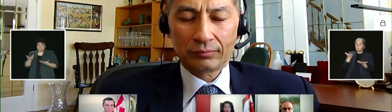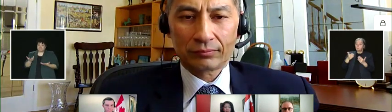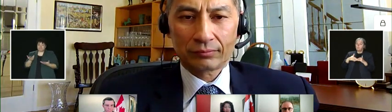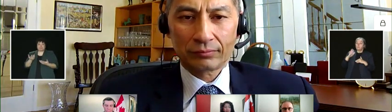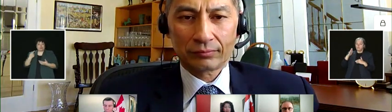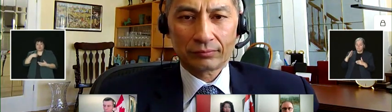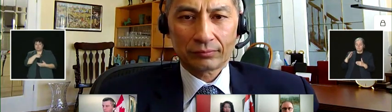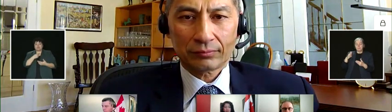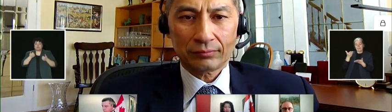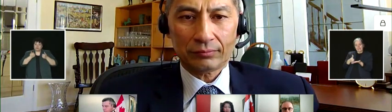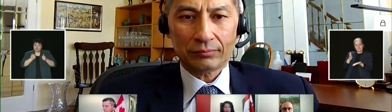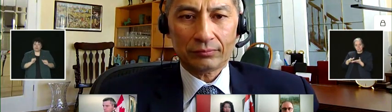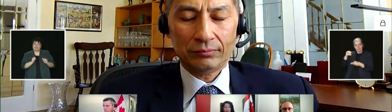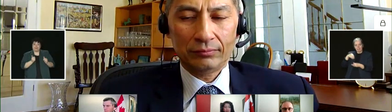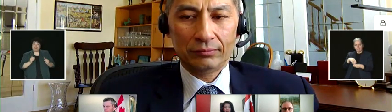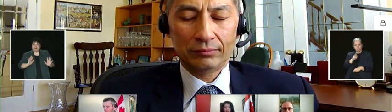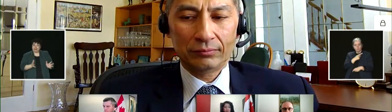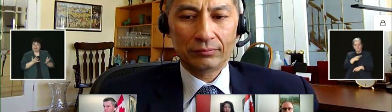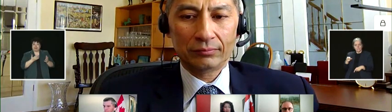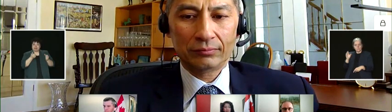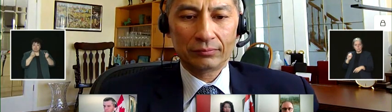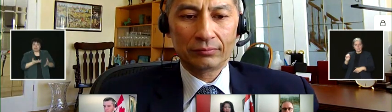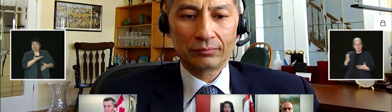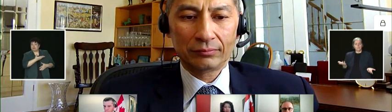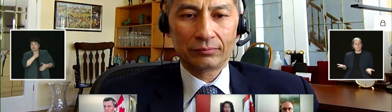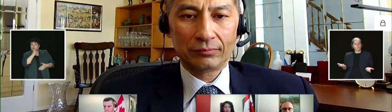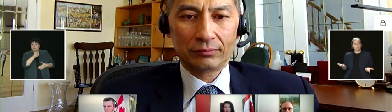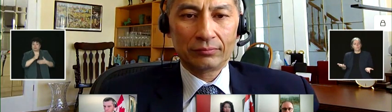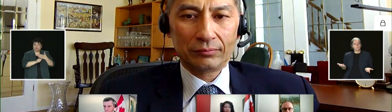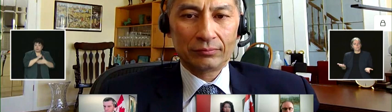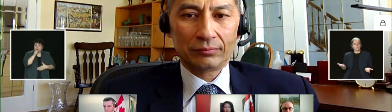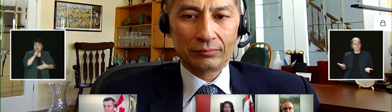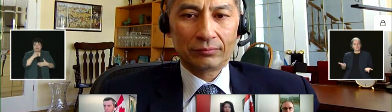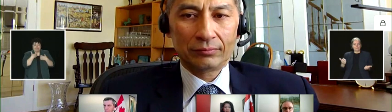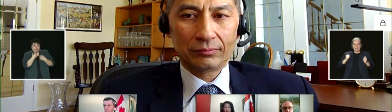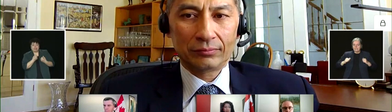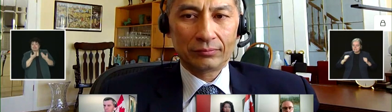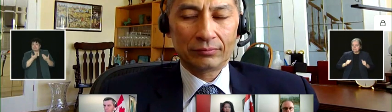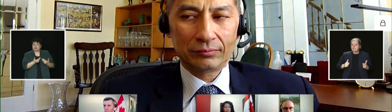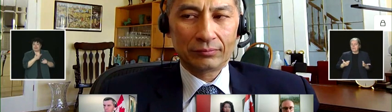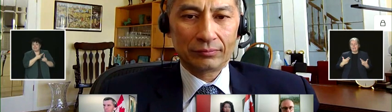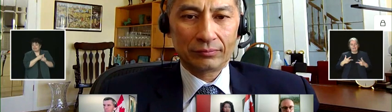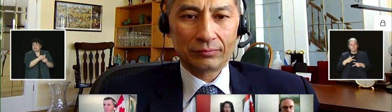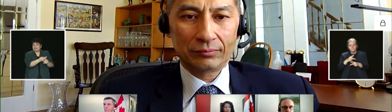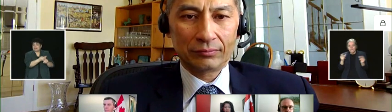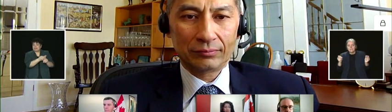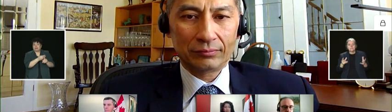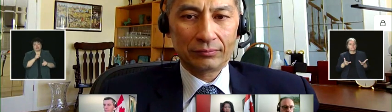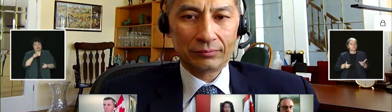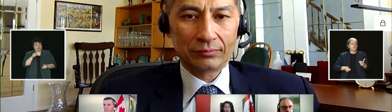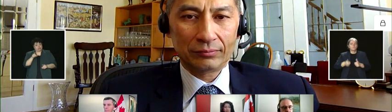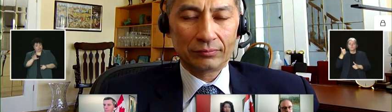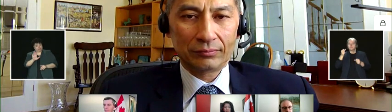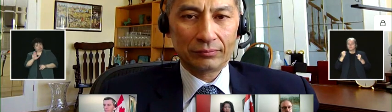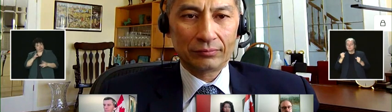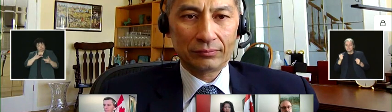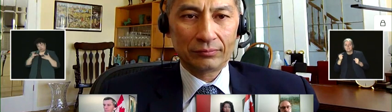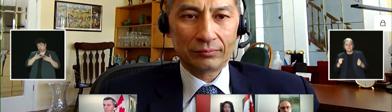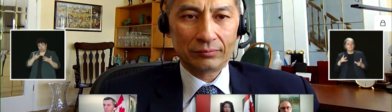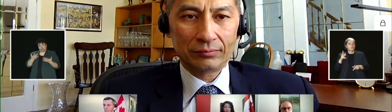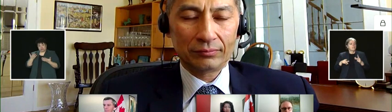fact that we are actively trying to get as many people, especially vulnerable Canadians, vaccinated as quickly as possible right